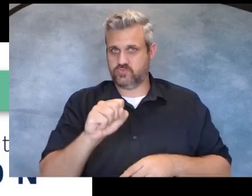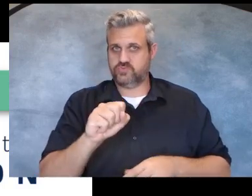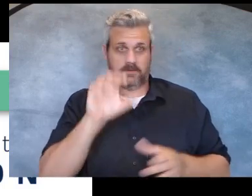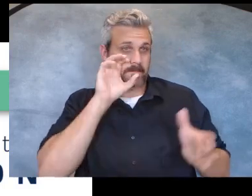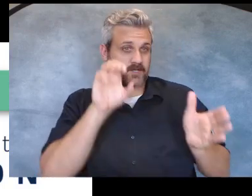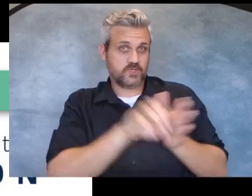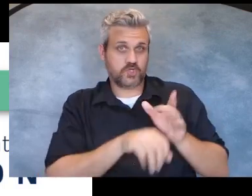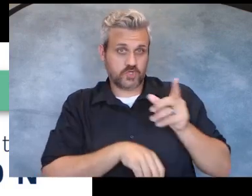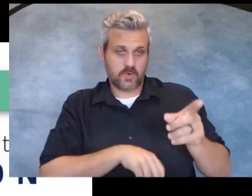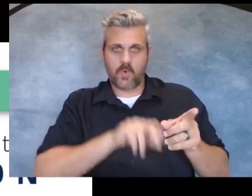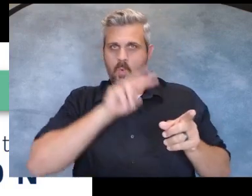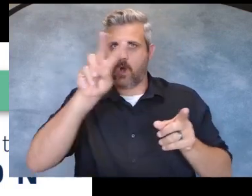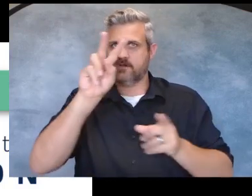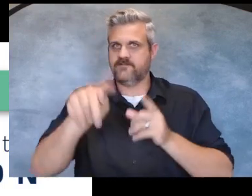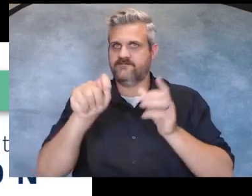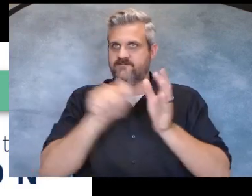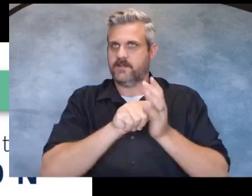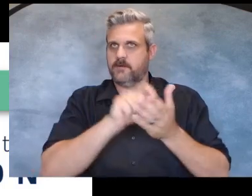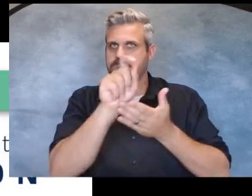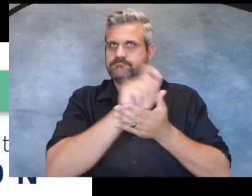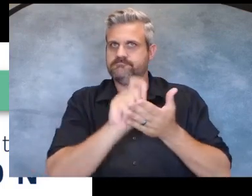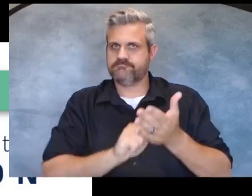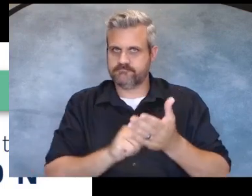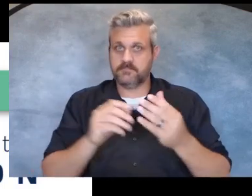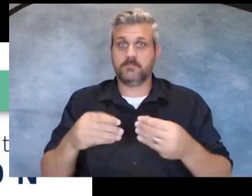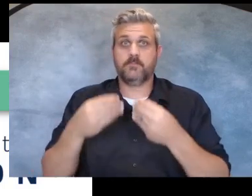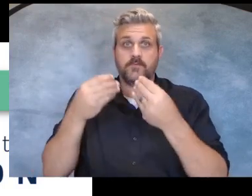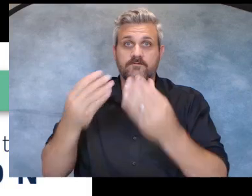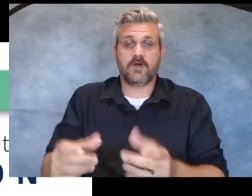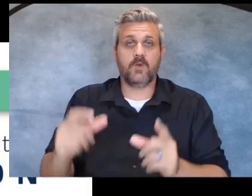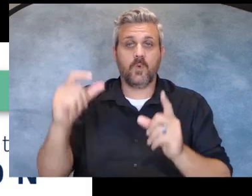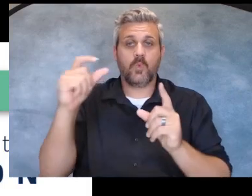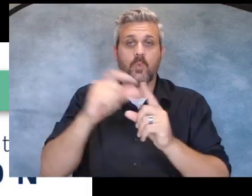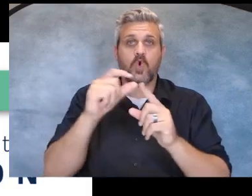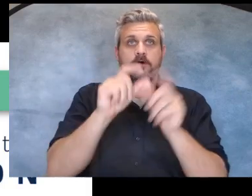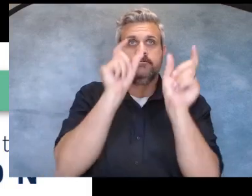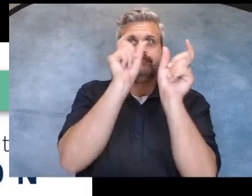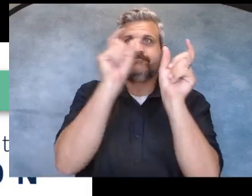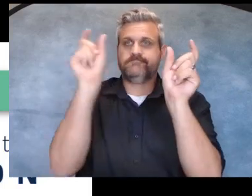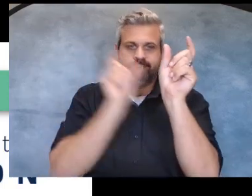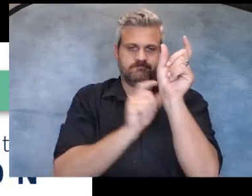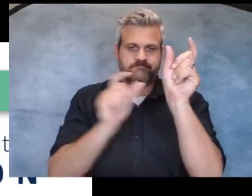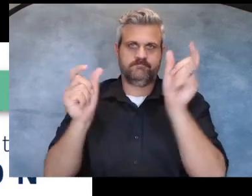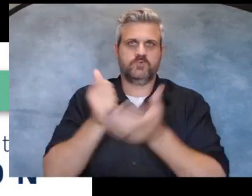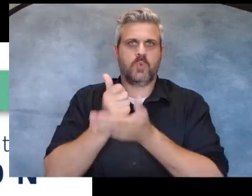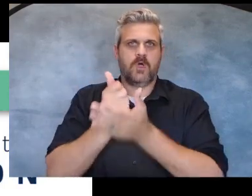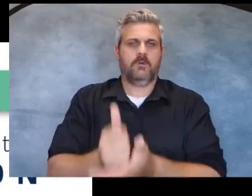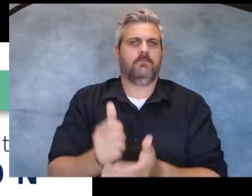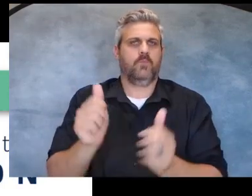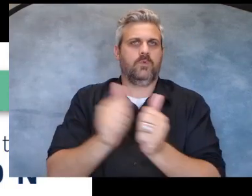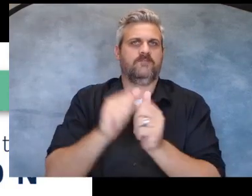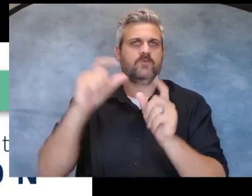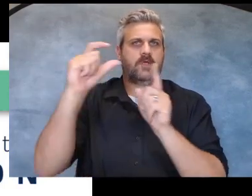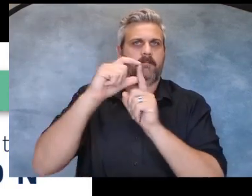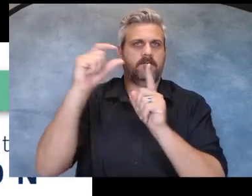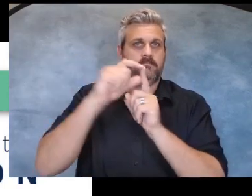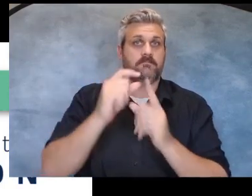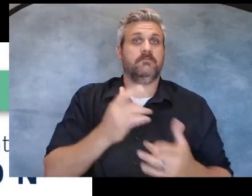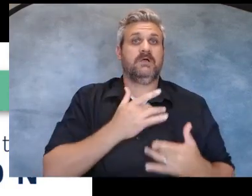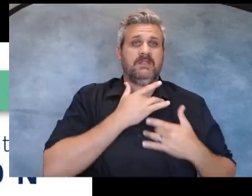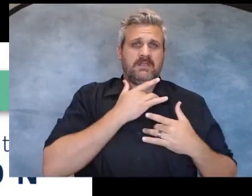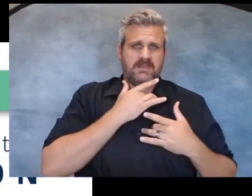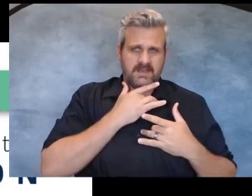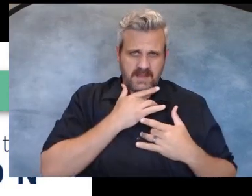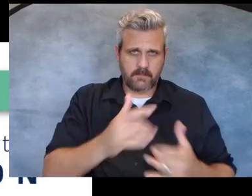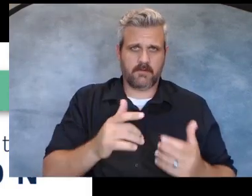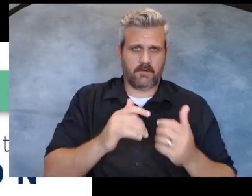cycle diagram as they watched the video. They were provided a word bank to help with vocabulary. A